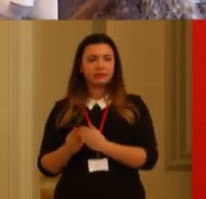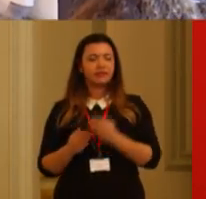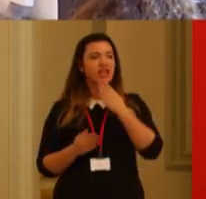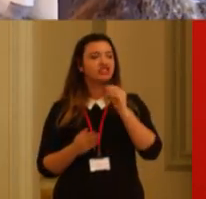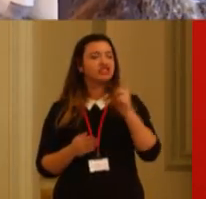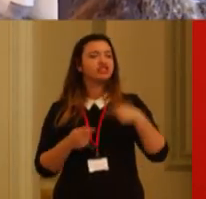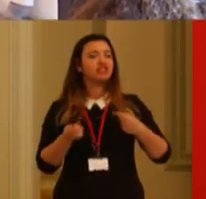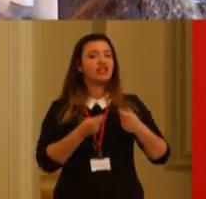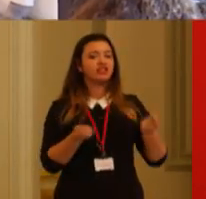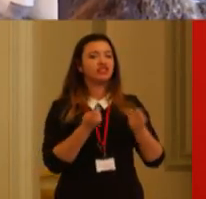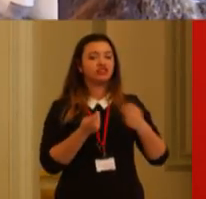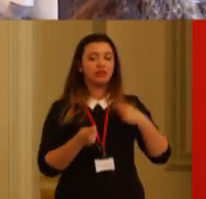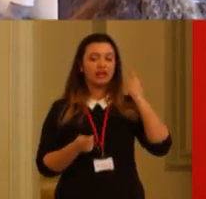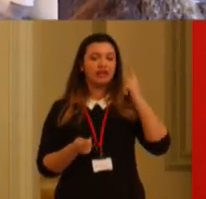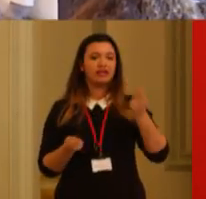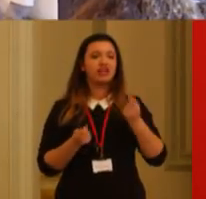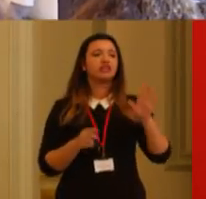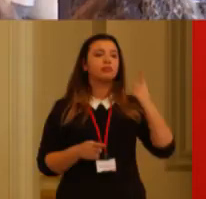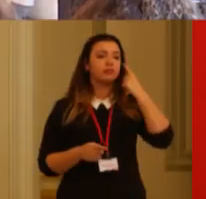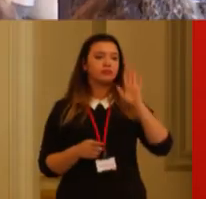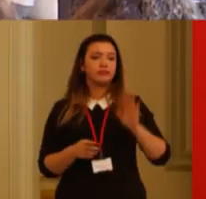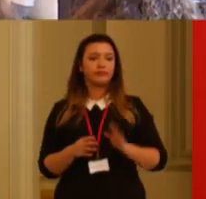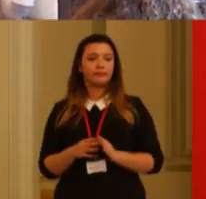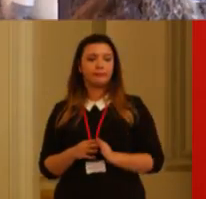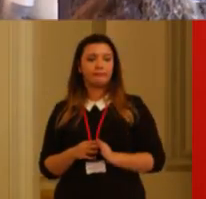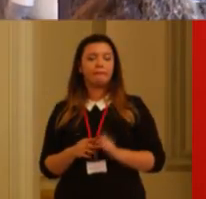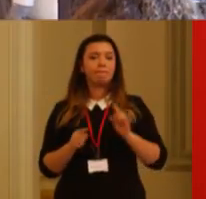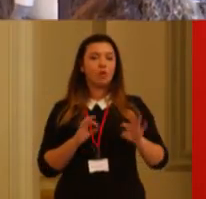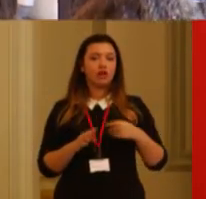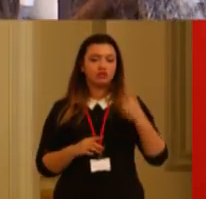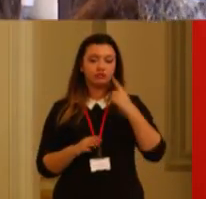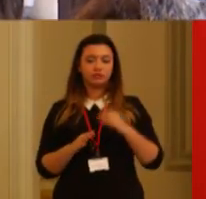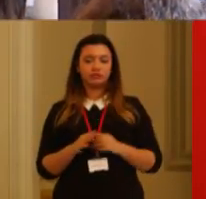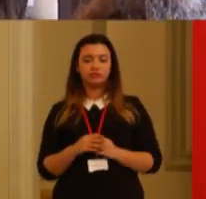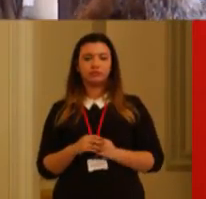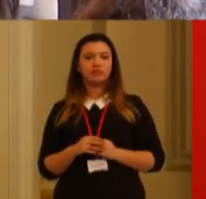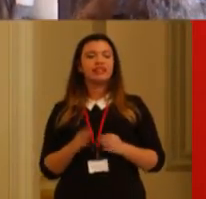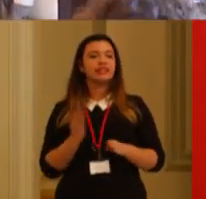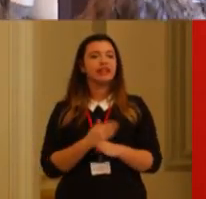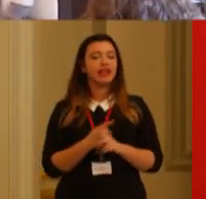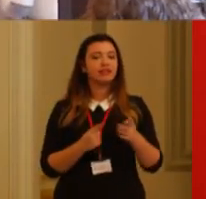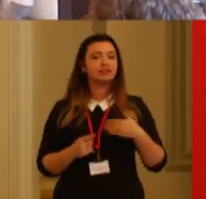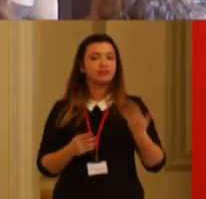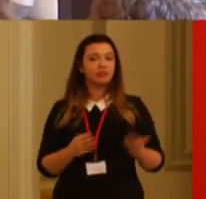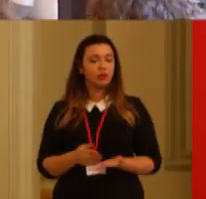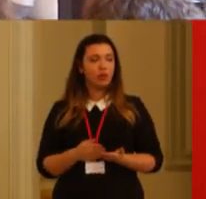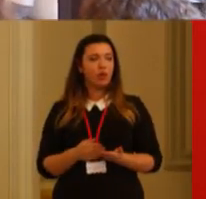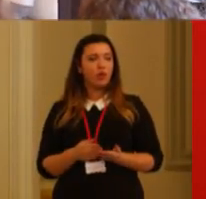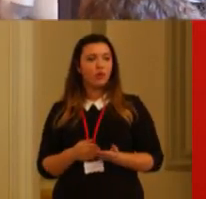individuals who don't want to work for lousy businesses. So it's more like a give and take.